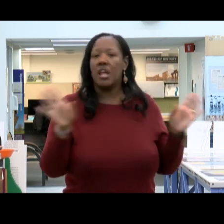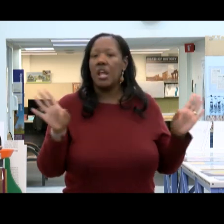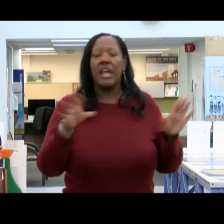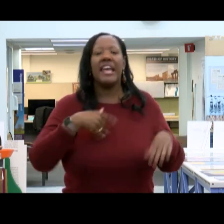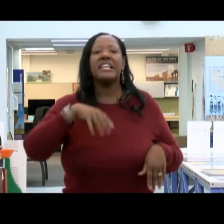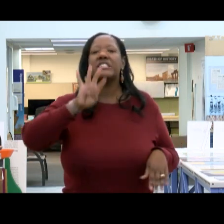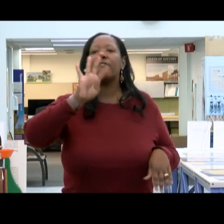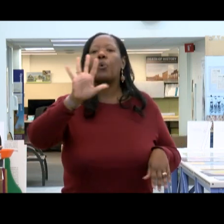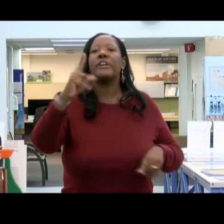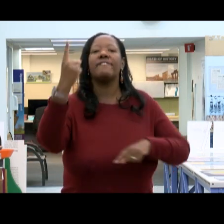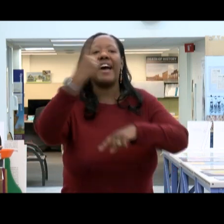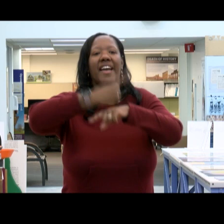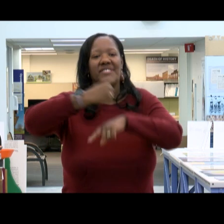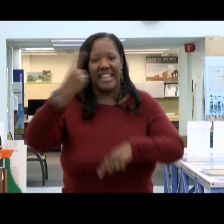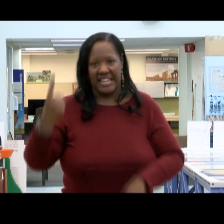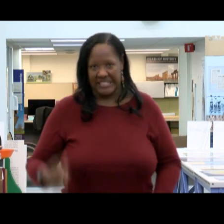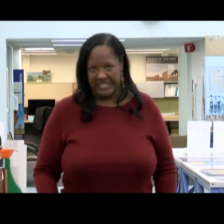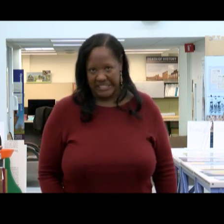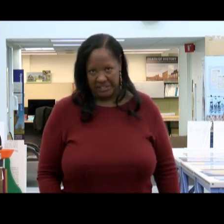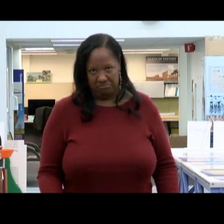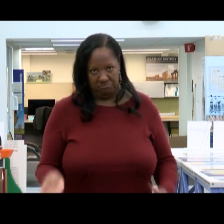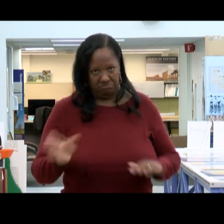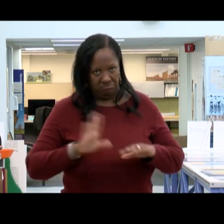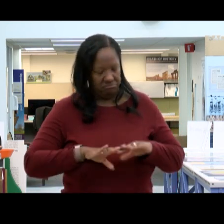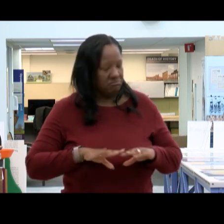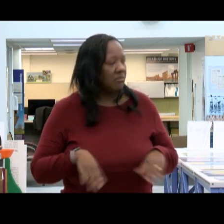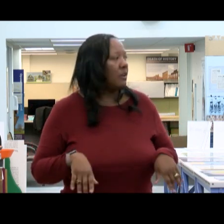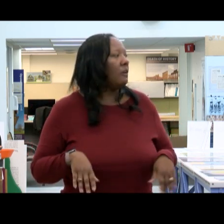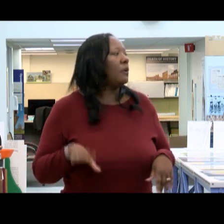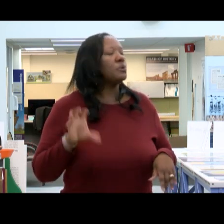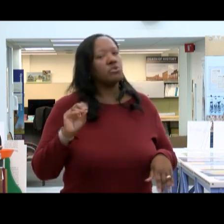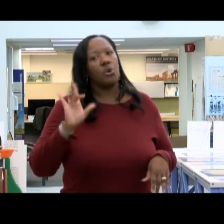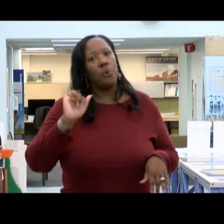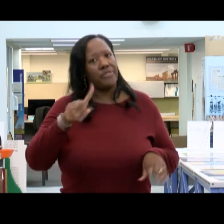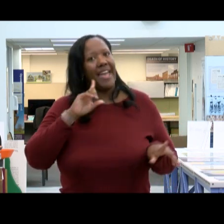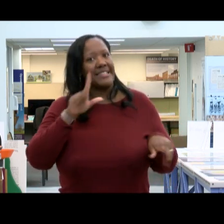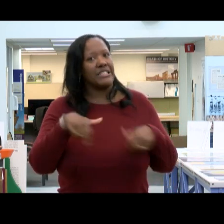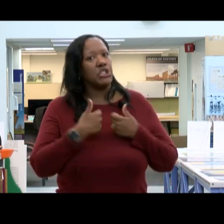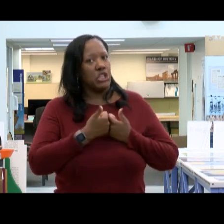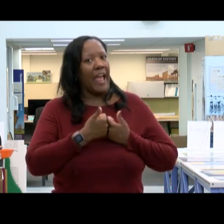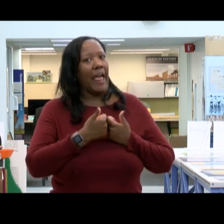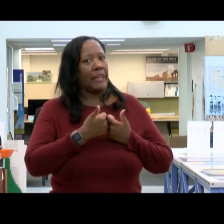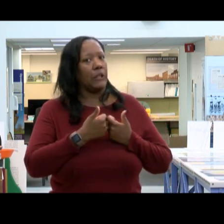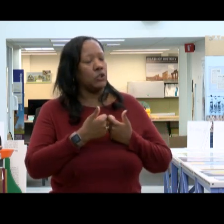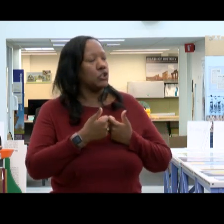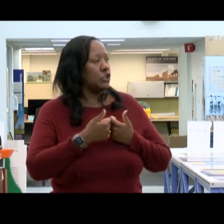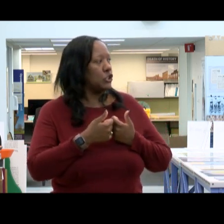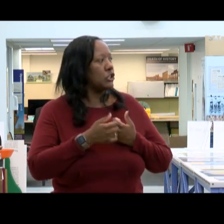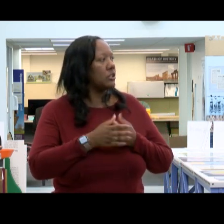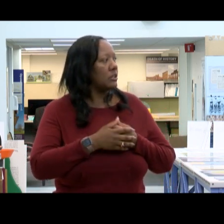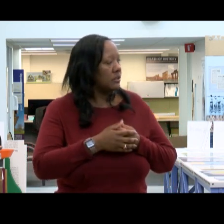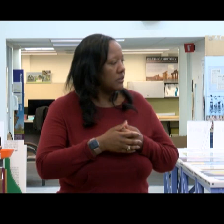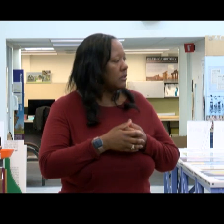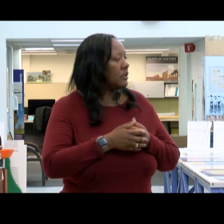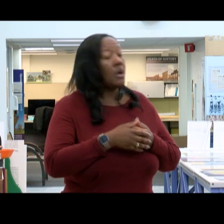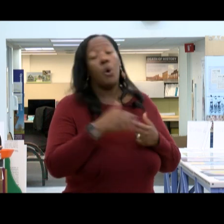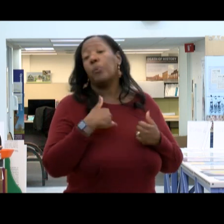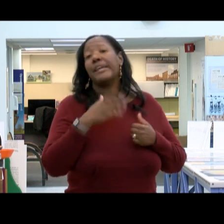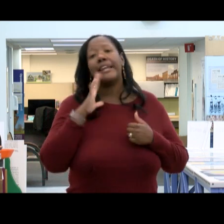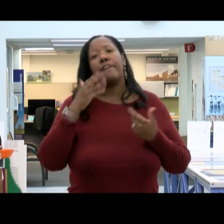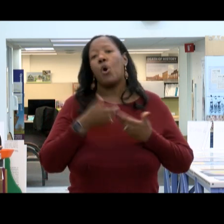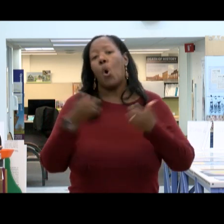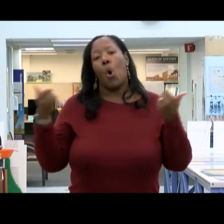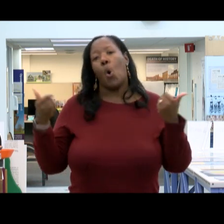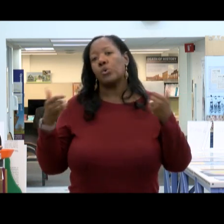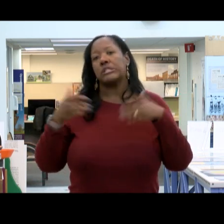days now. So, you know, that's a challenge across the board. We could have a whole talk just